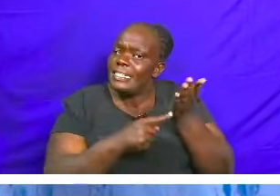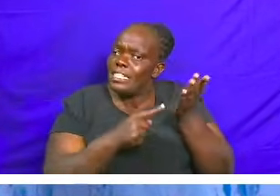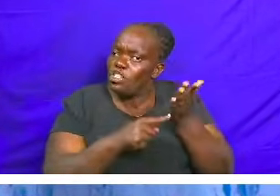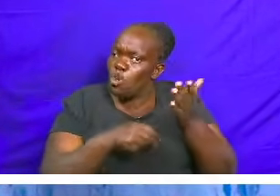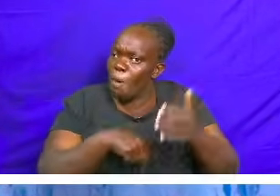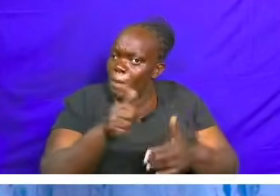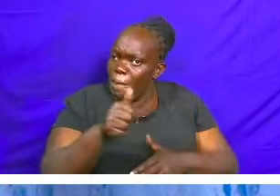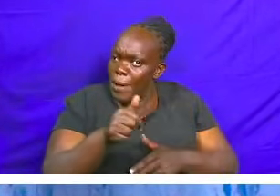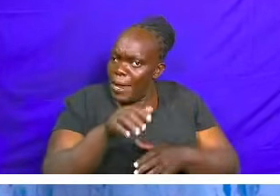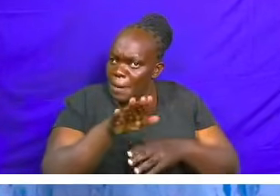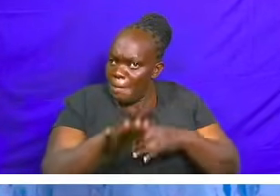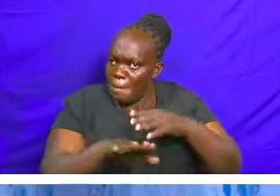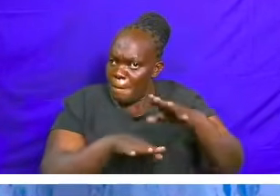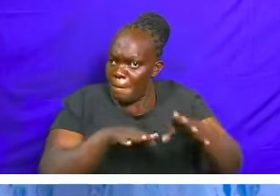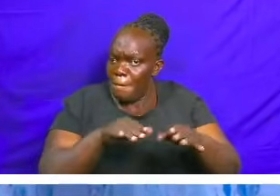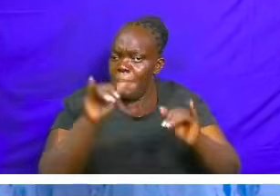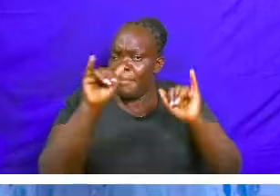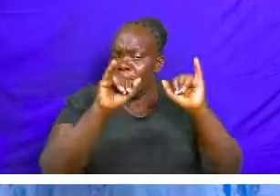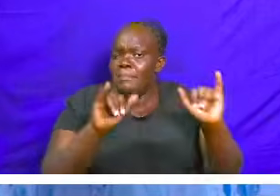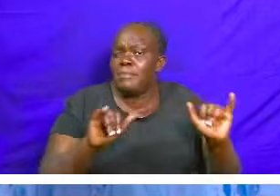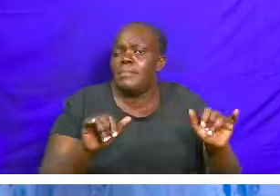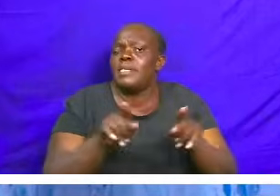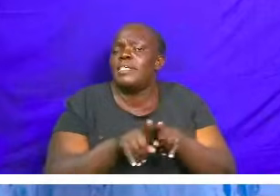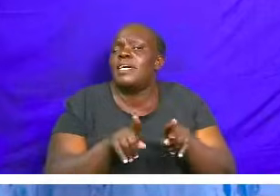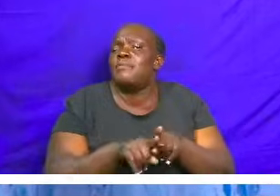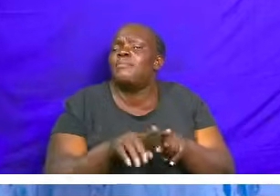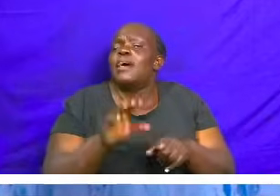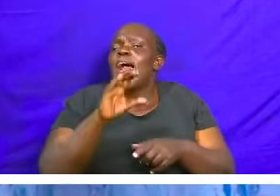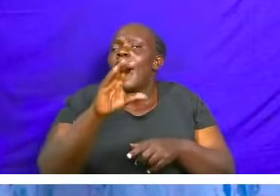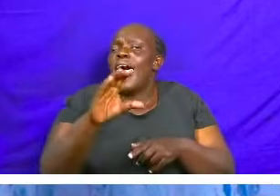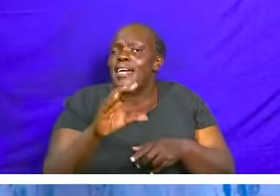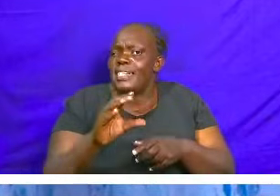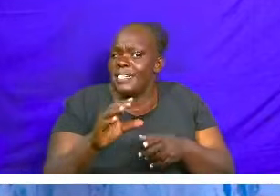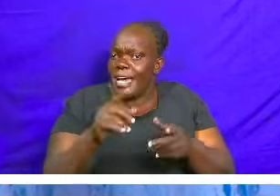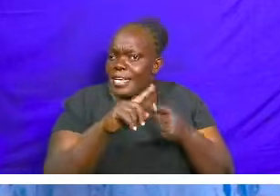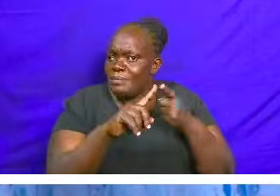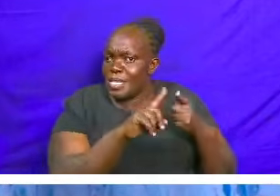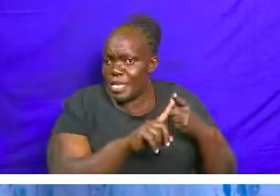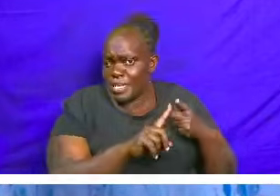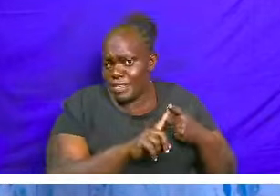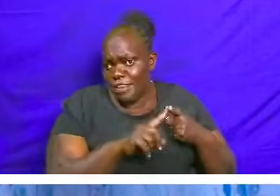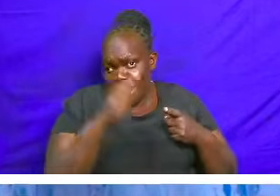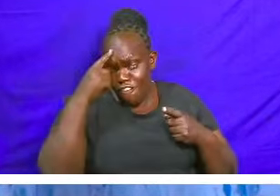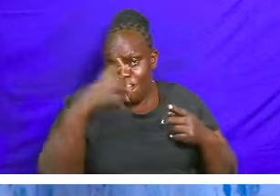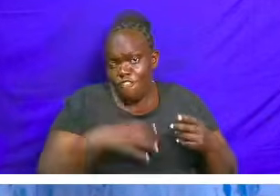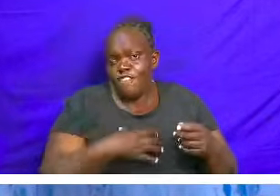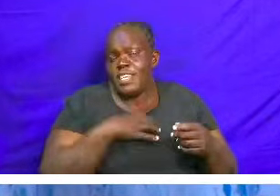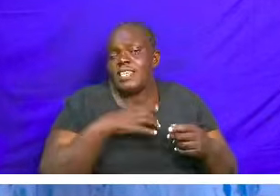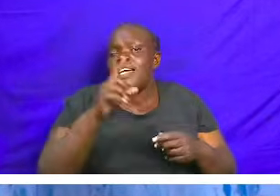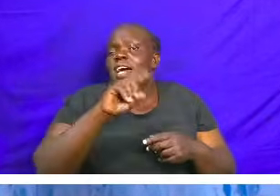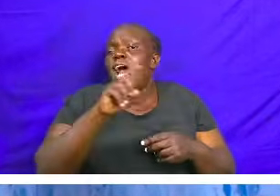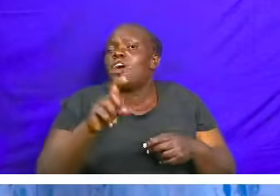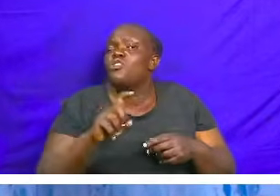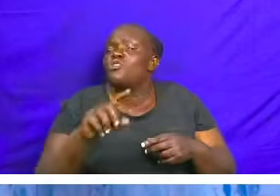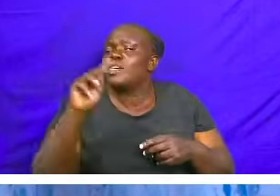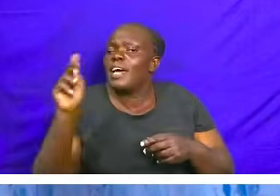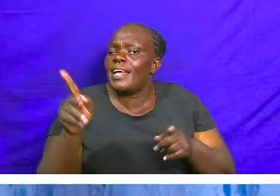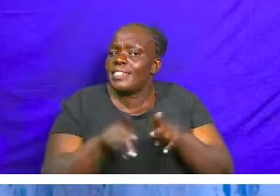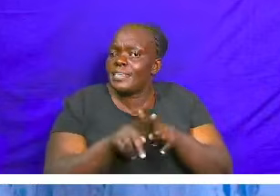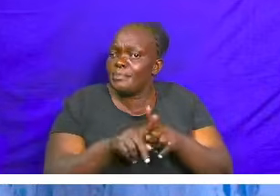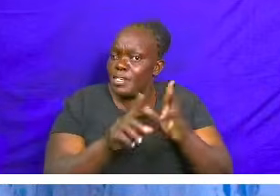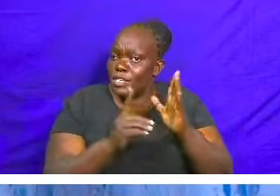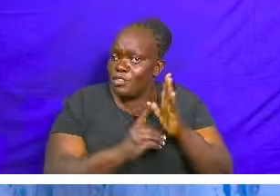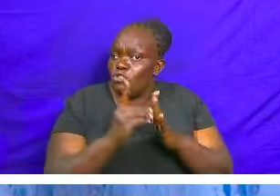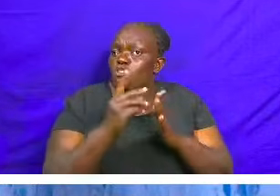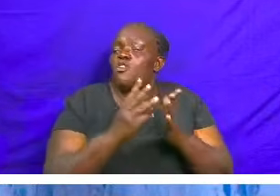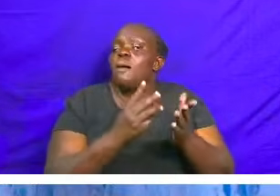platform designed to create a seamless cashless experience for visitors across Kenya. It was developed through a